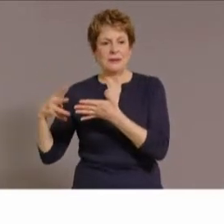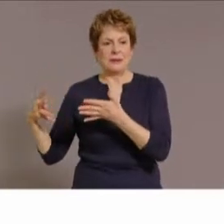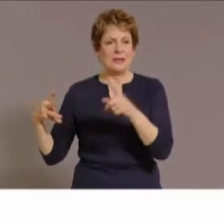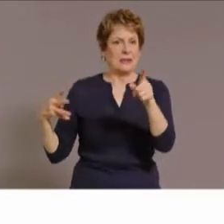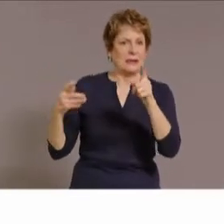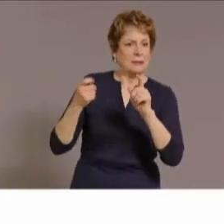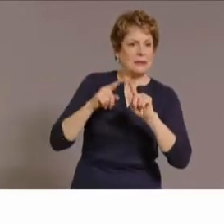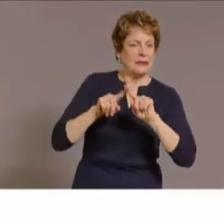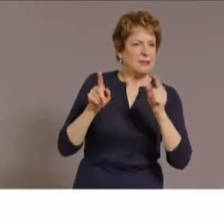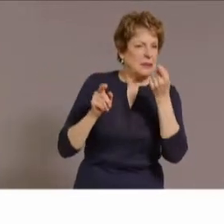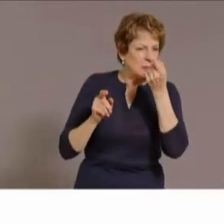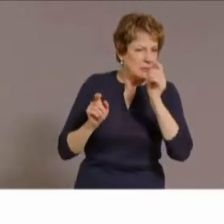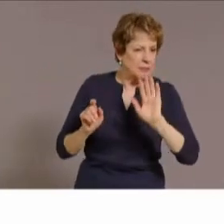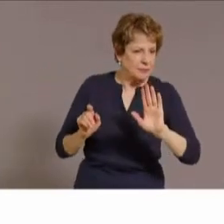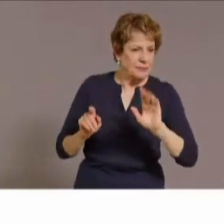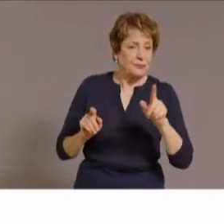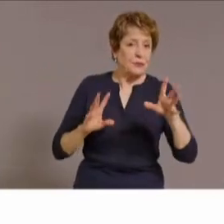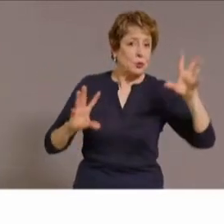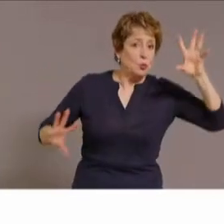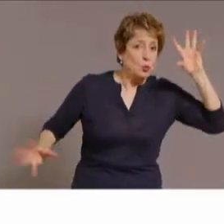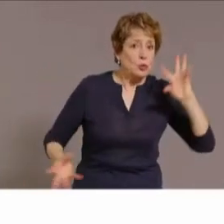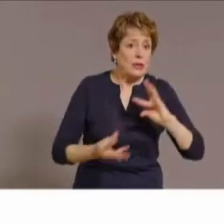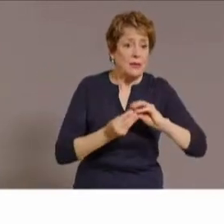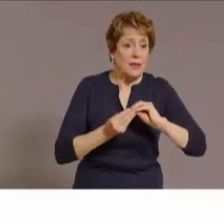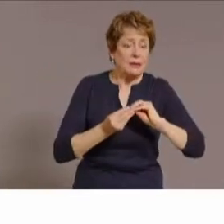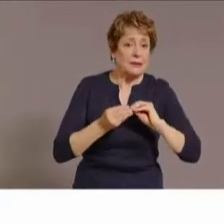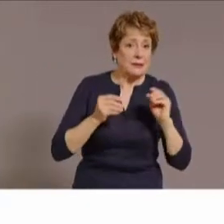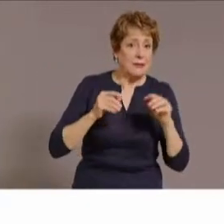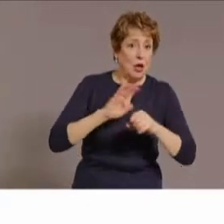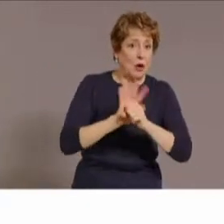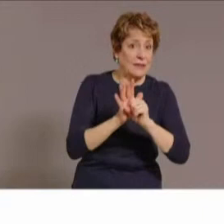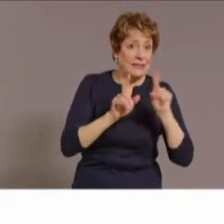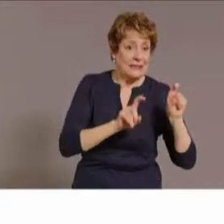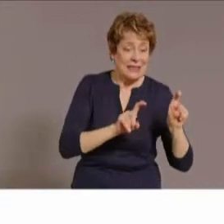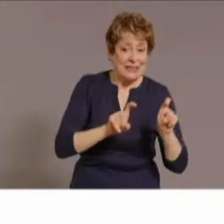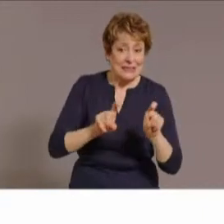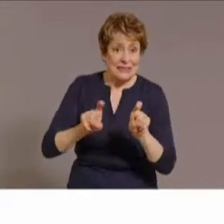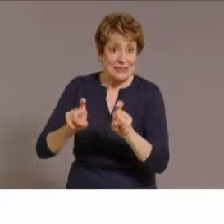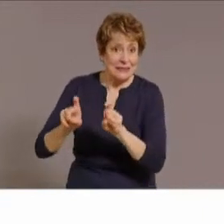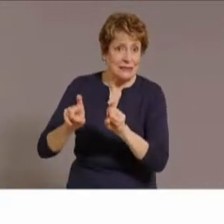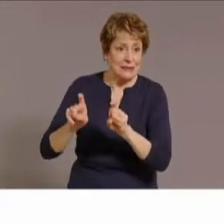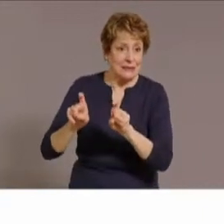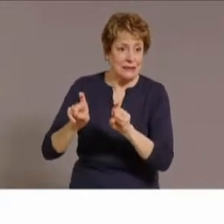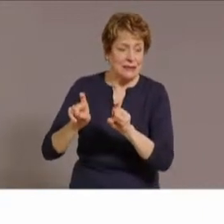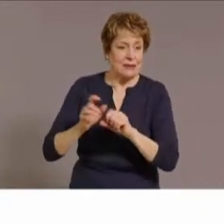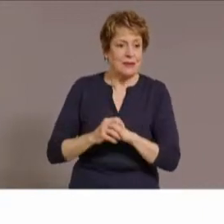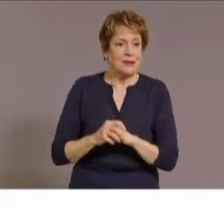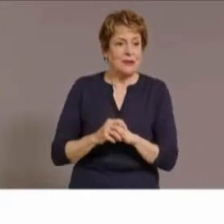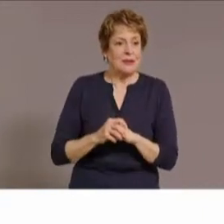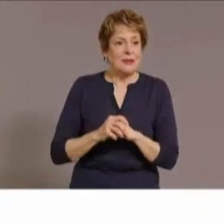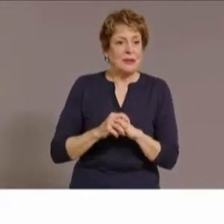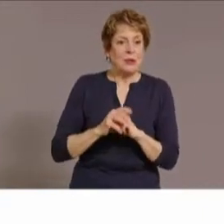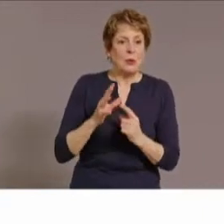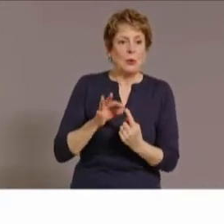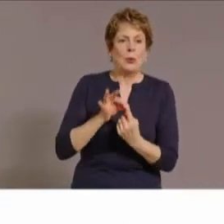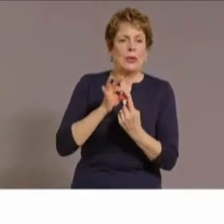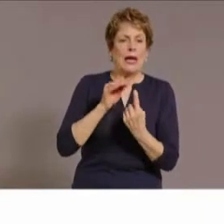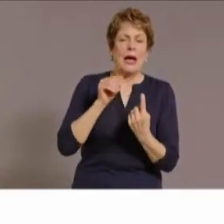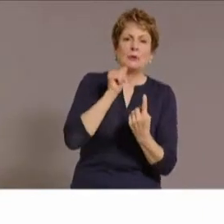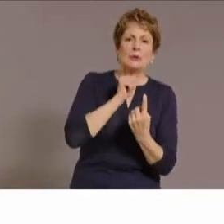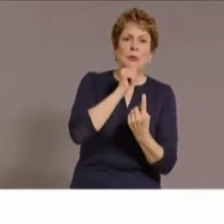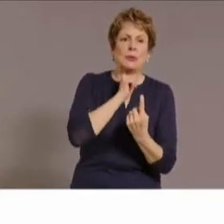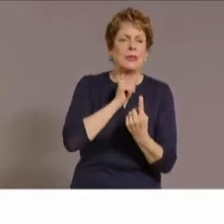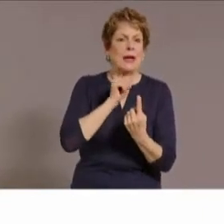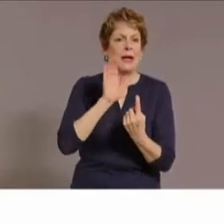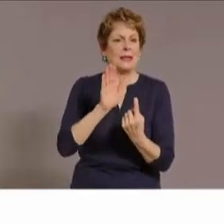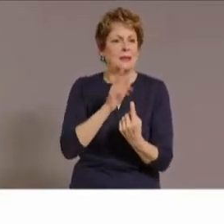is the total number of tests that are performed on our website. It shows it by unique Arizona patients. But you